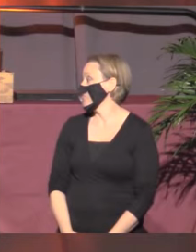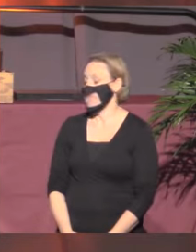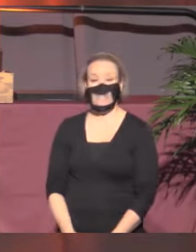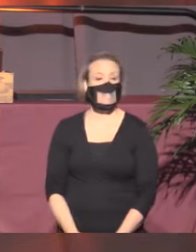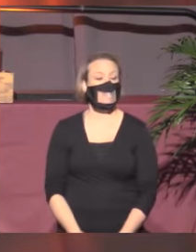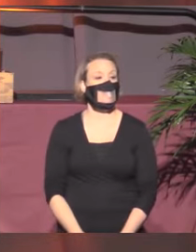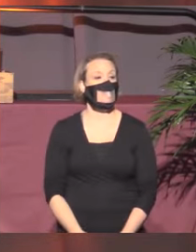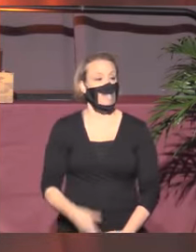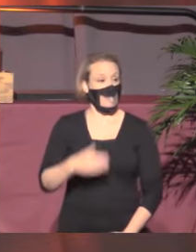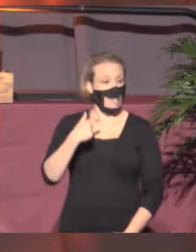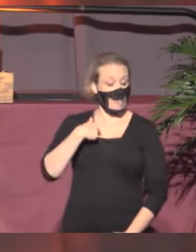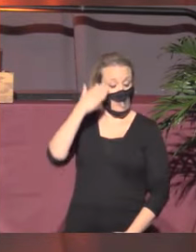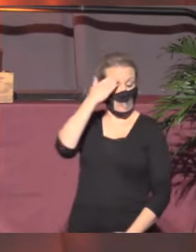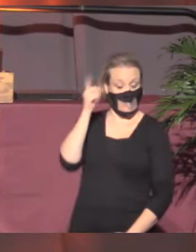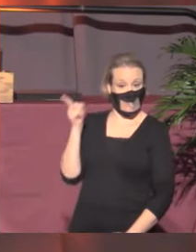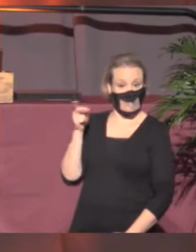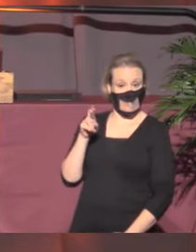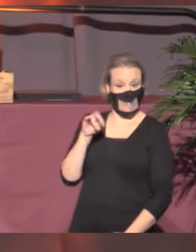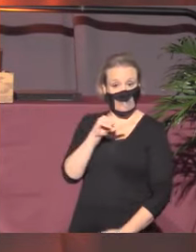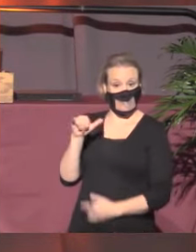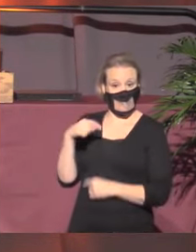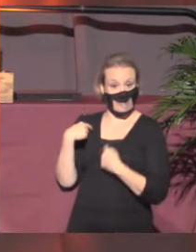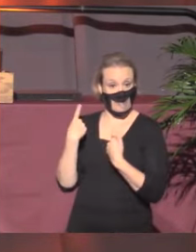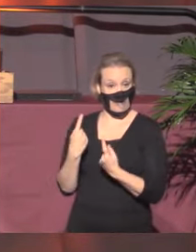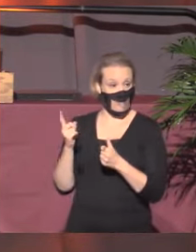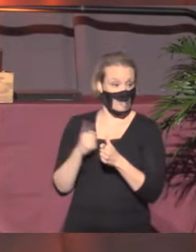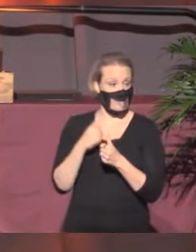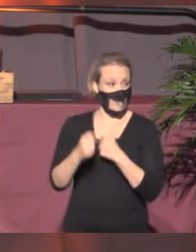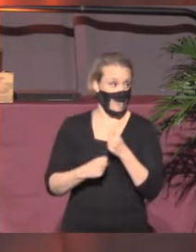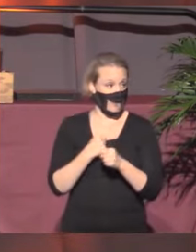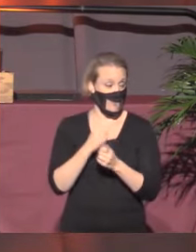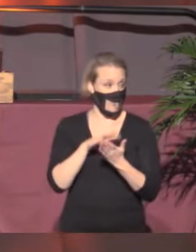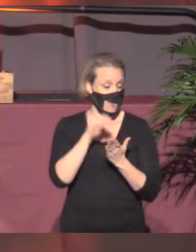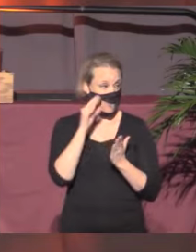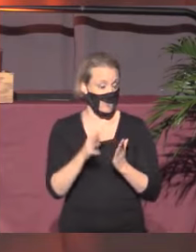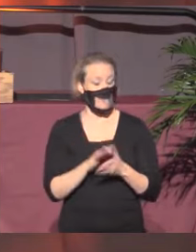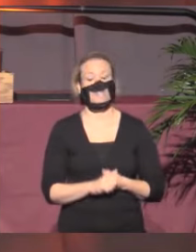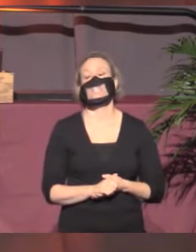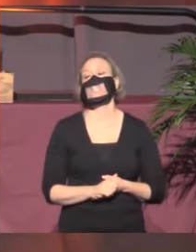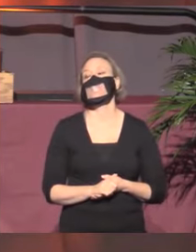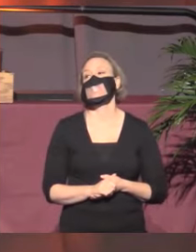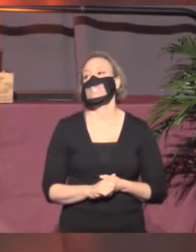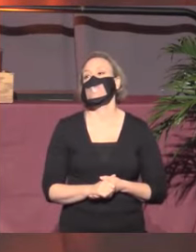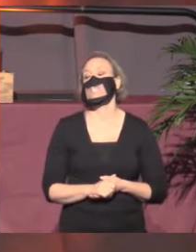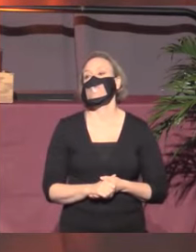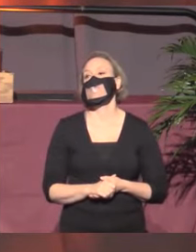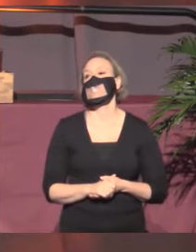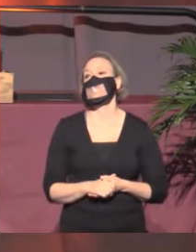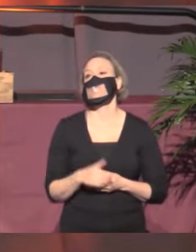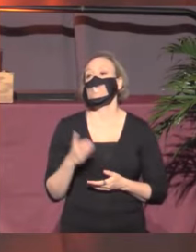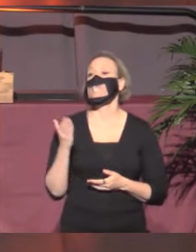I've known Ray since he was a first-year student. He became